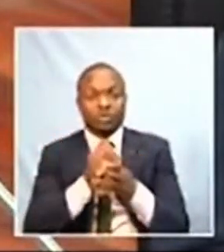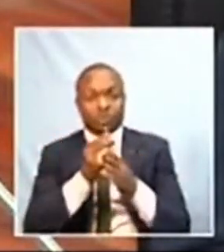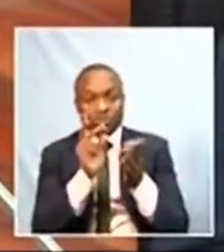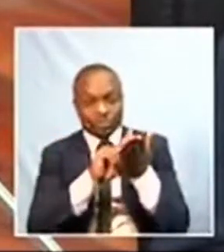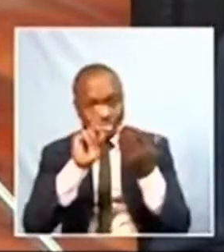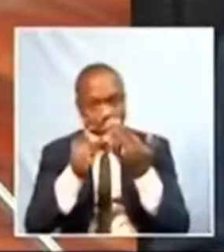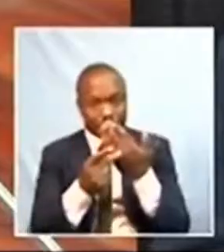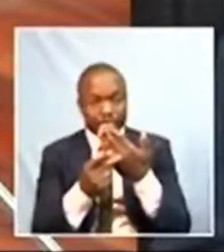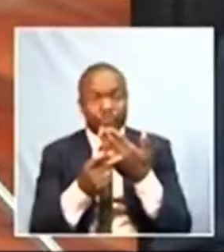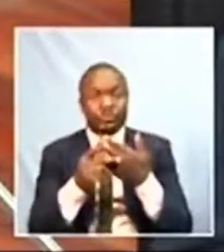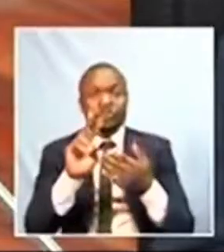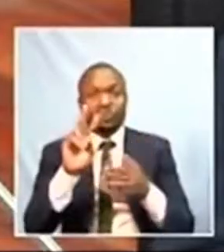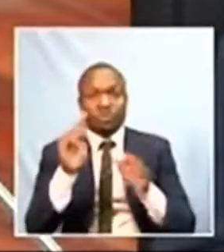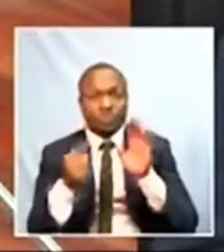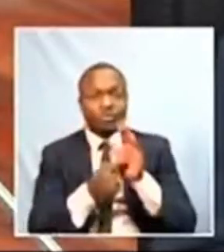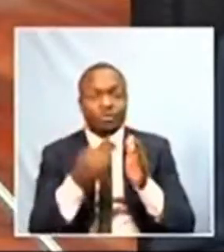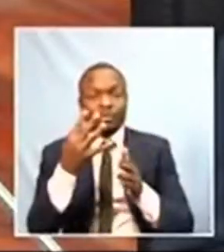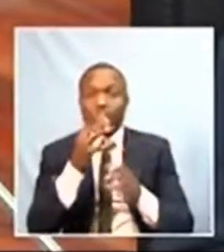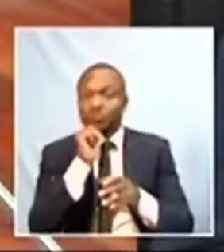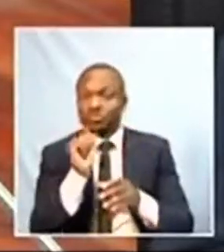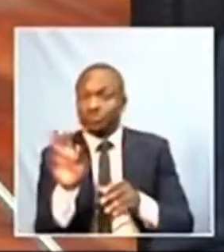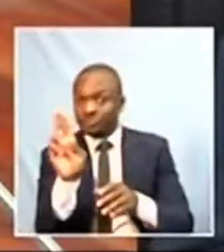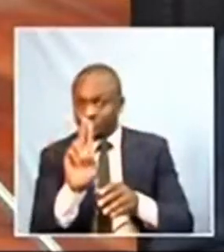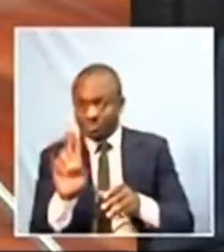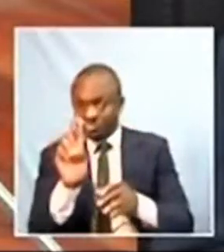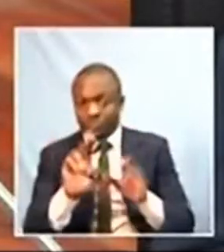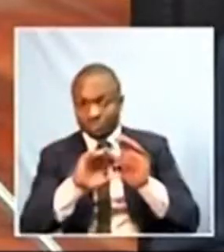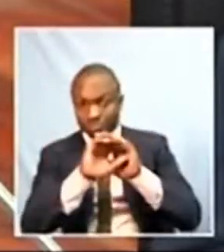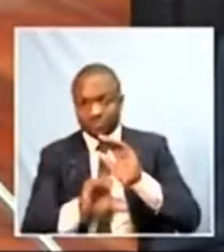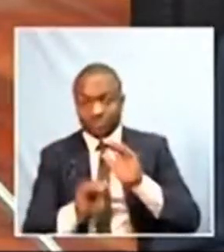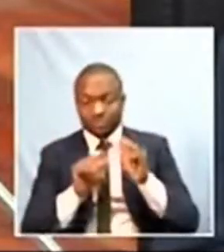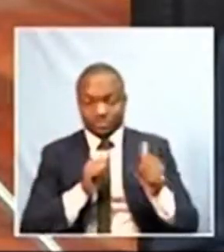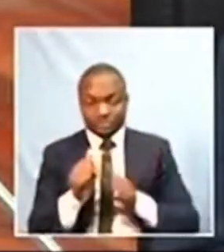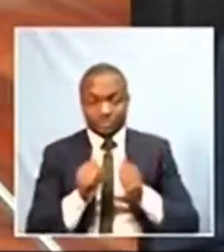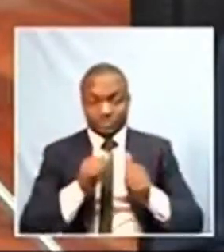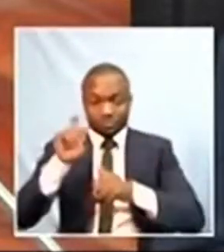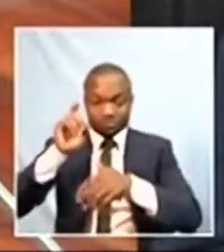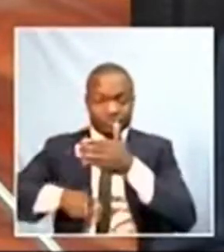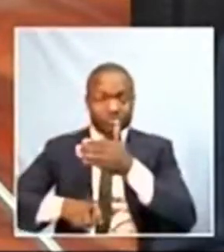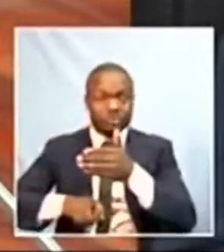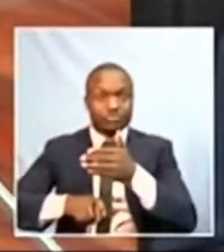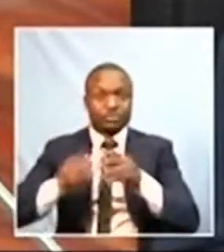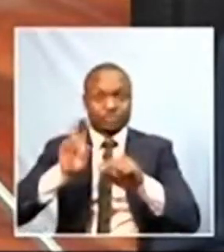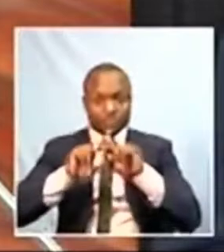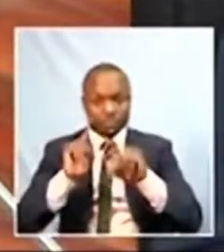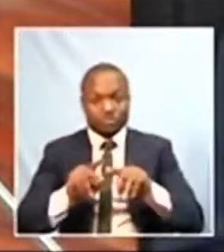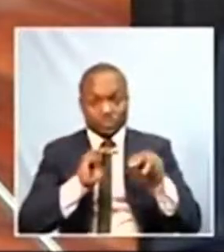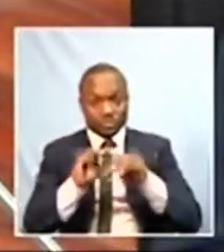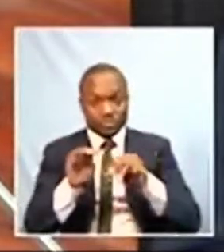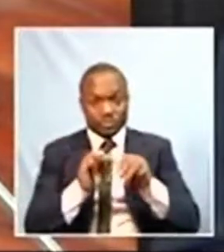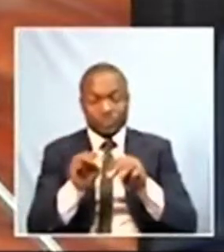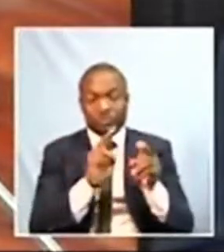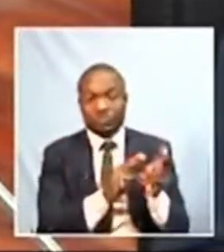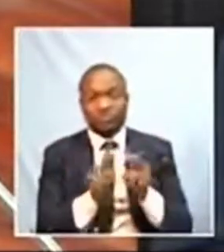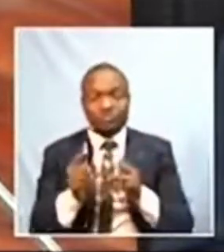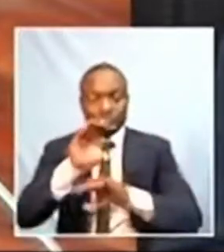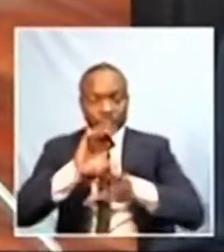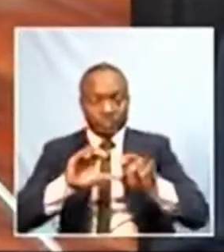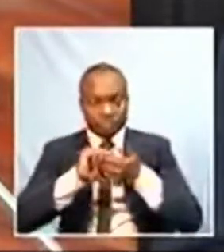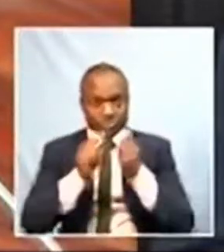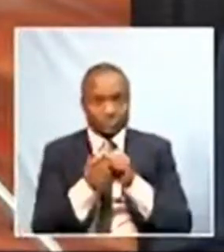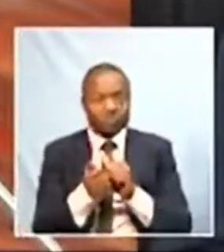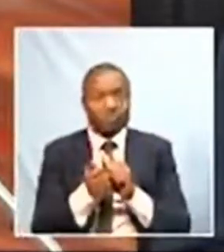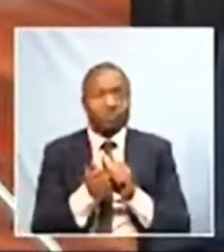Appendix 2.5, unspent funds under administrative costs. Chair, management response, cause of